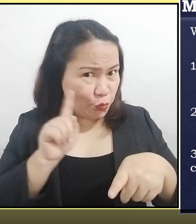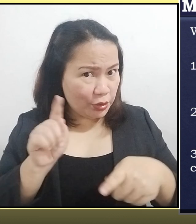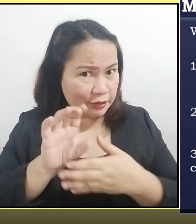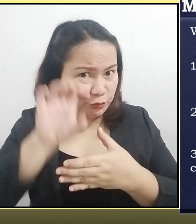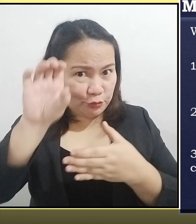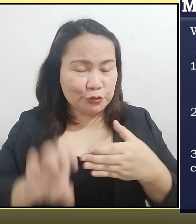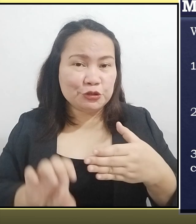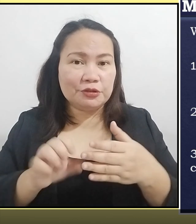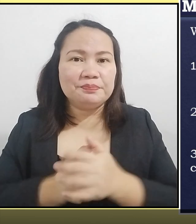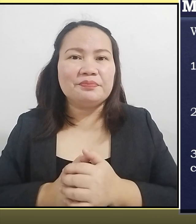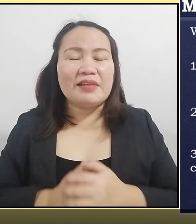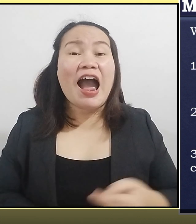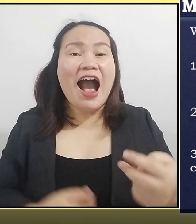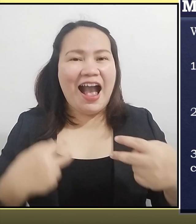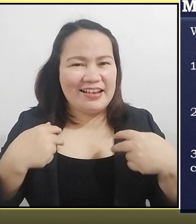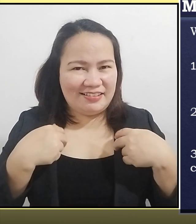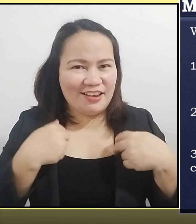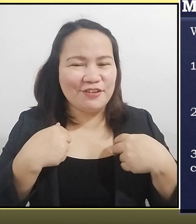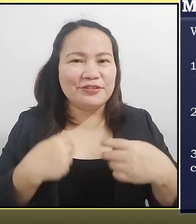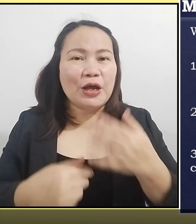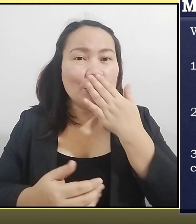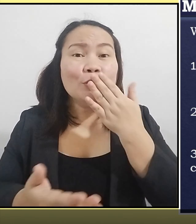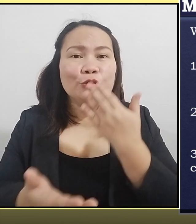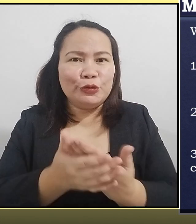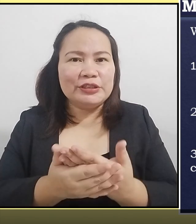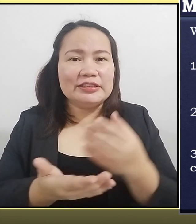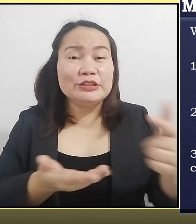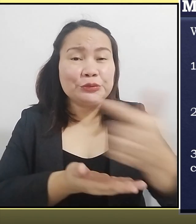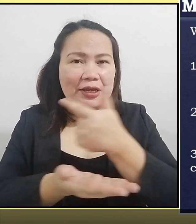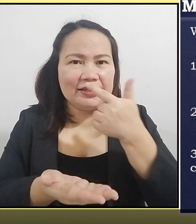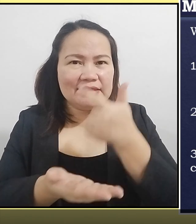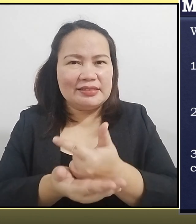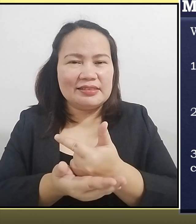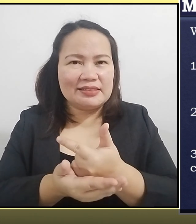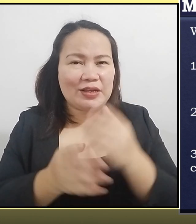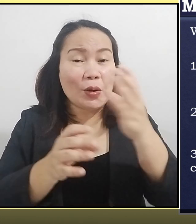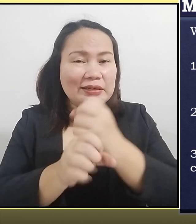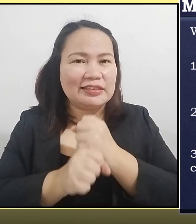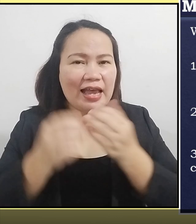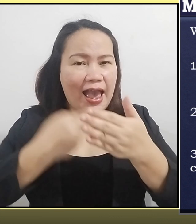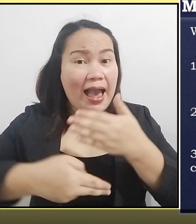your conclusion? I had good grades. So ibig